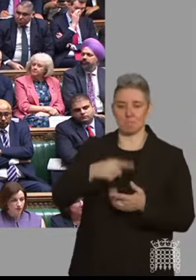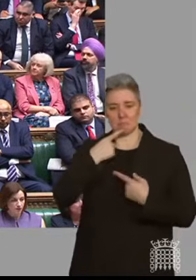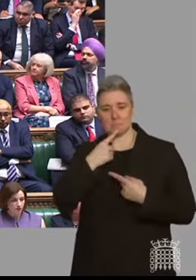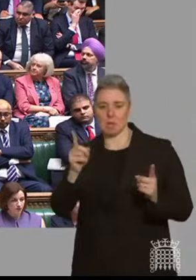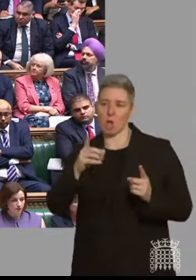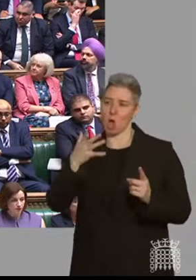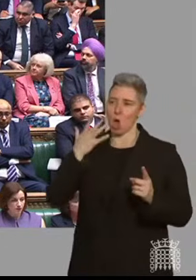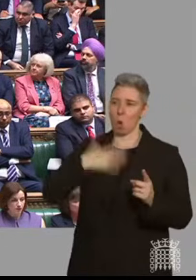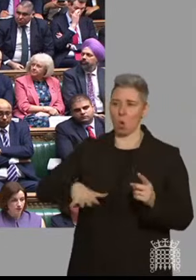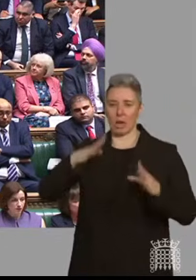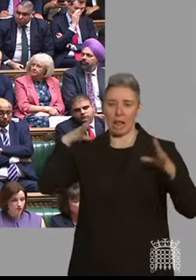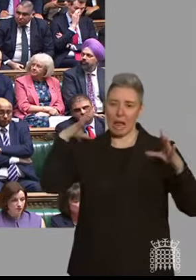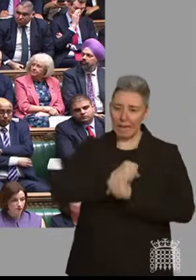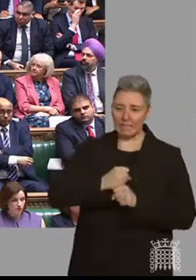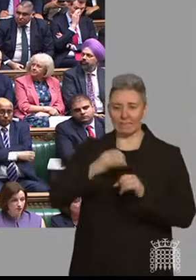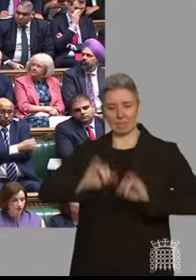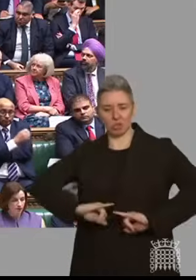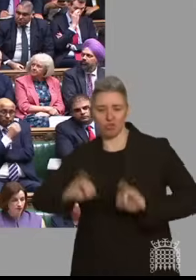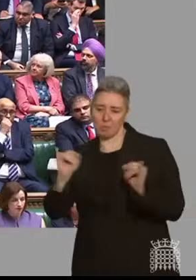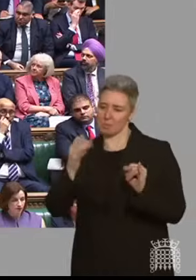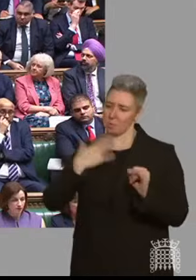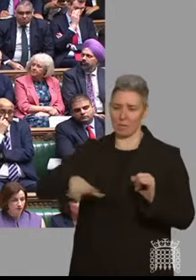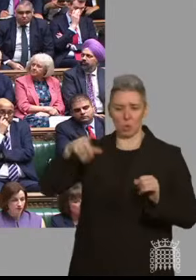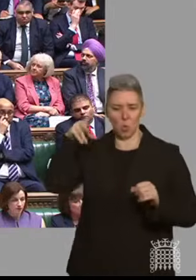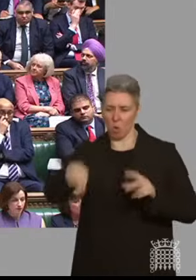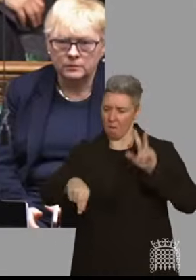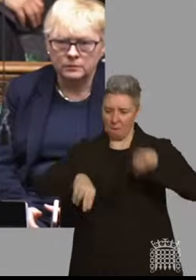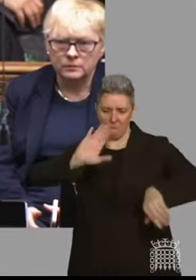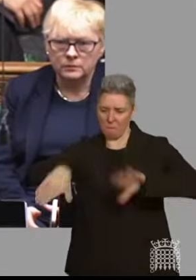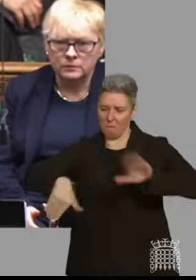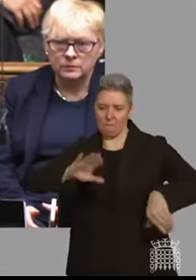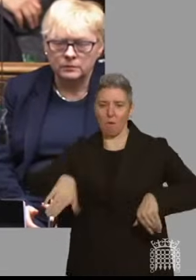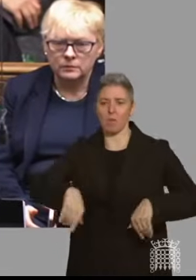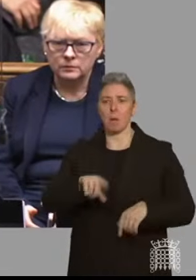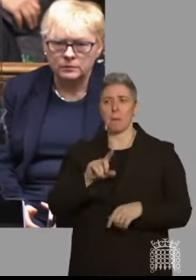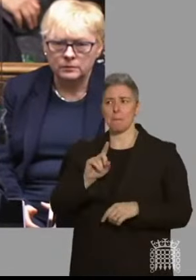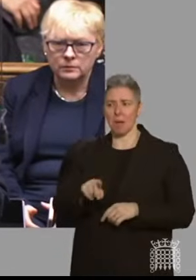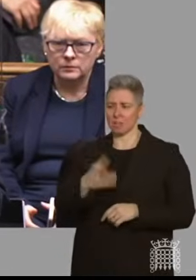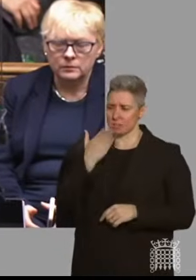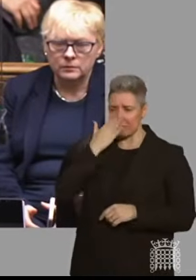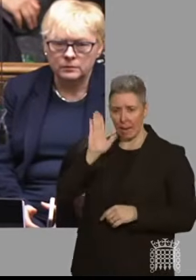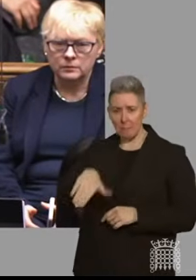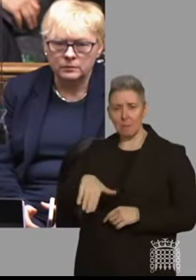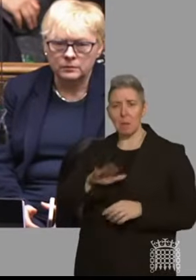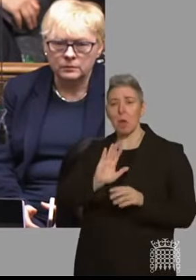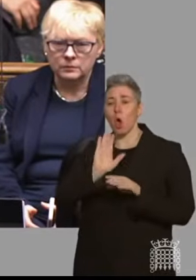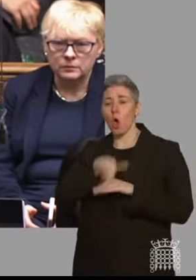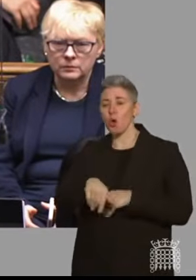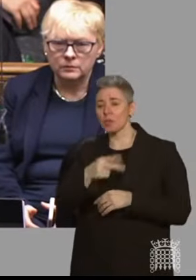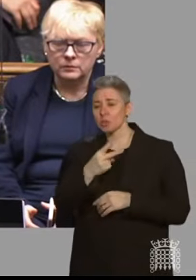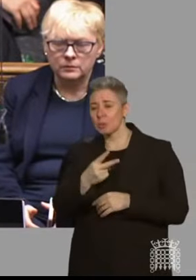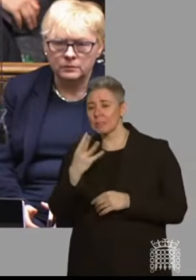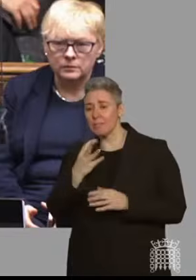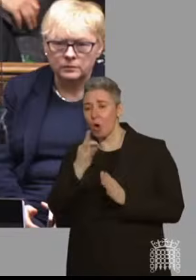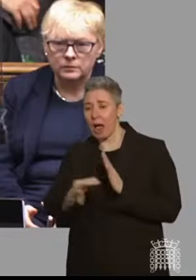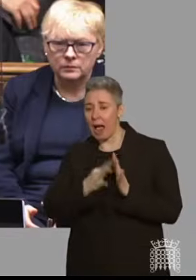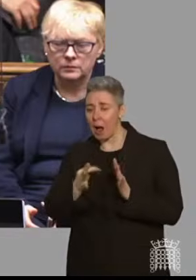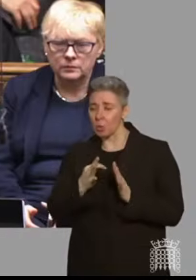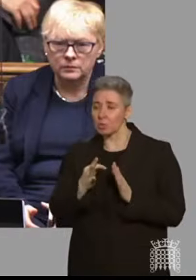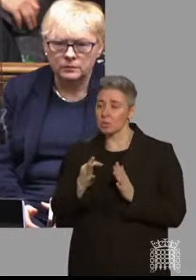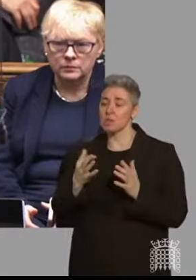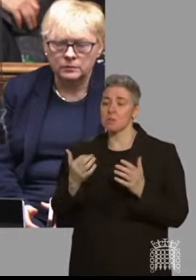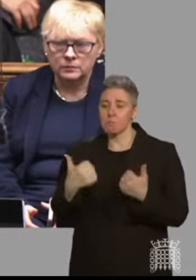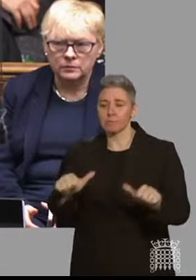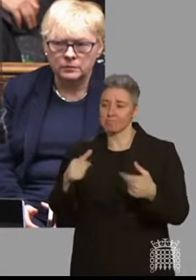shamefully took him more than 24 hours to finally say the remarks by the Tories' biggest donor that looking at the Right Honourable Member